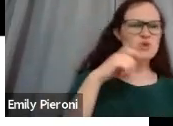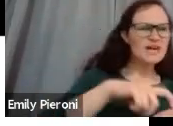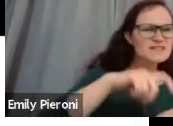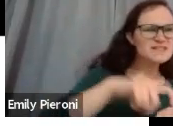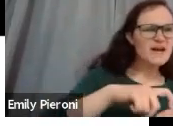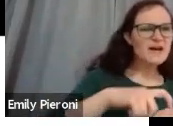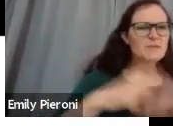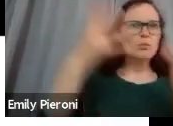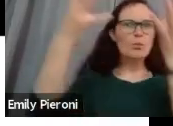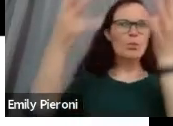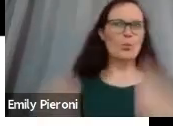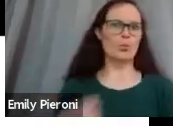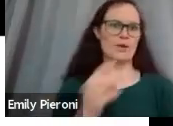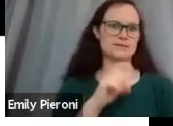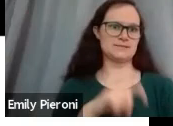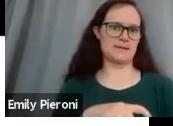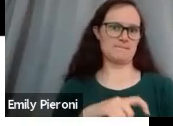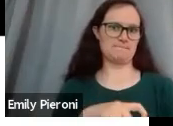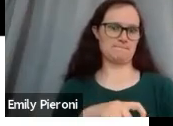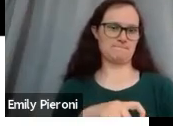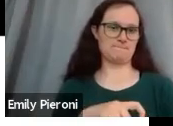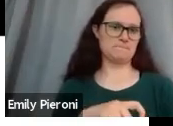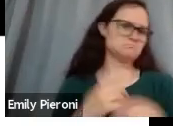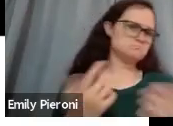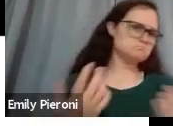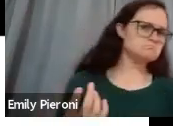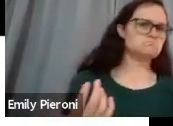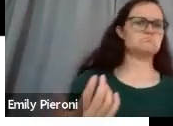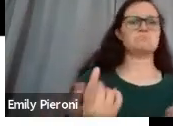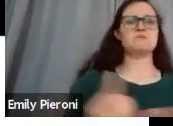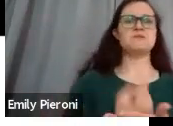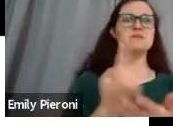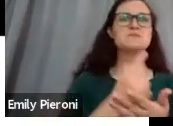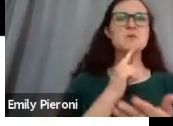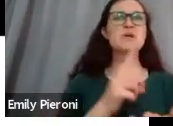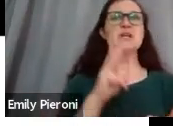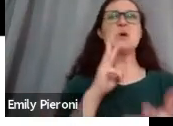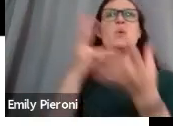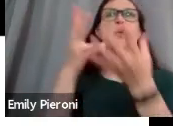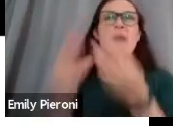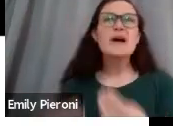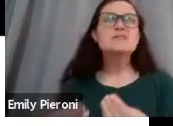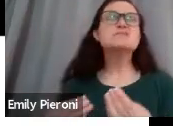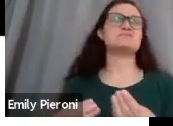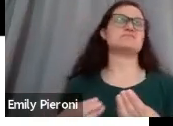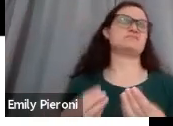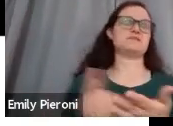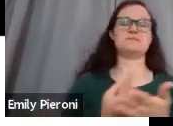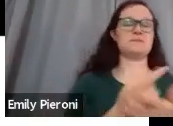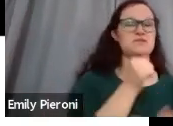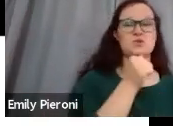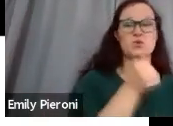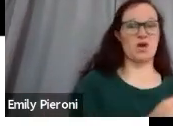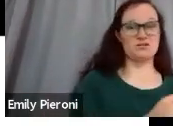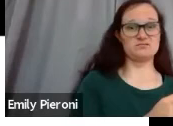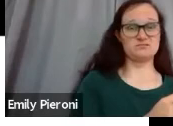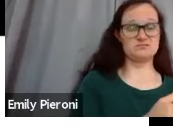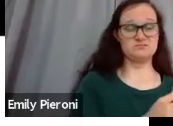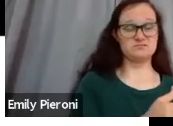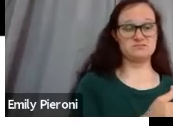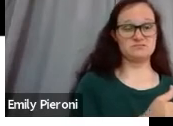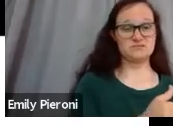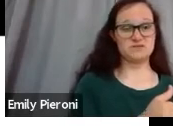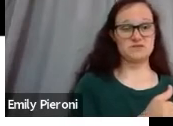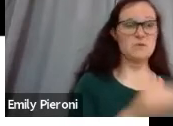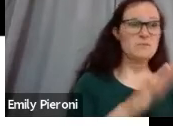consistent. Sometimes they're not quite as wet, sometimes they're not quite as arid, but I plotted it up over the last 2,000